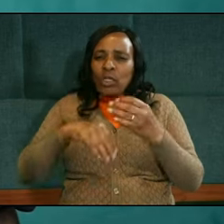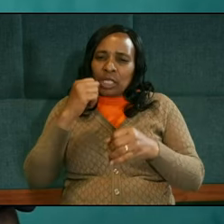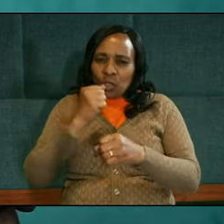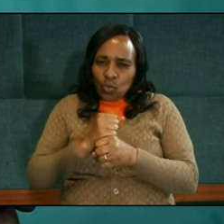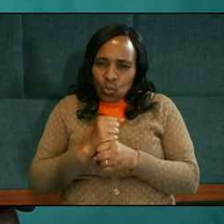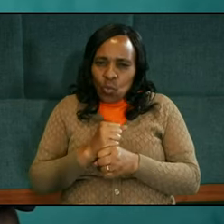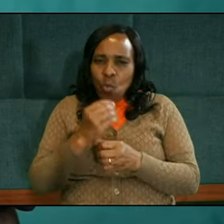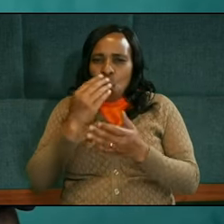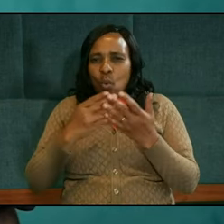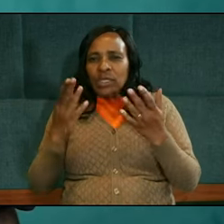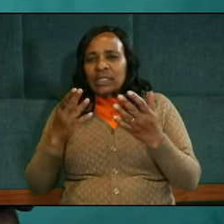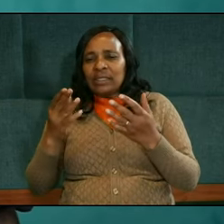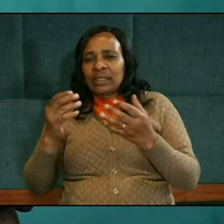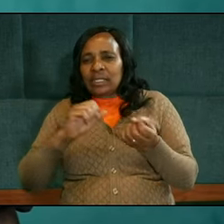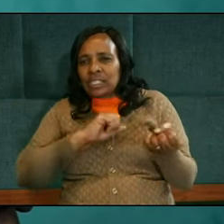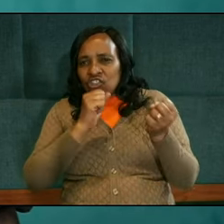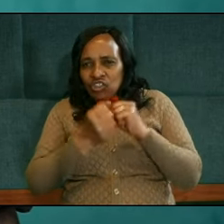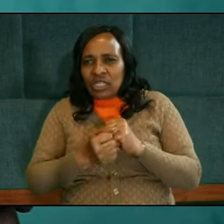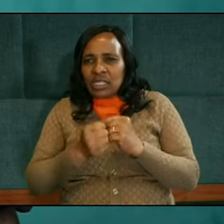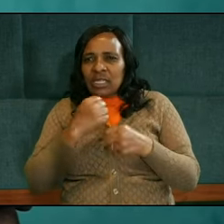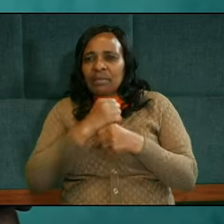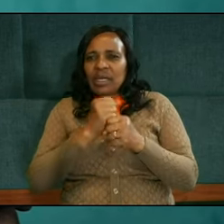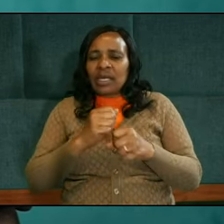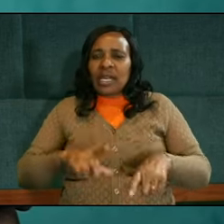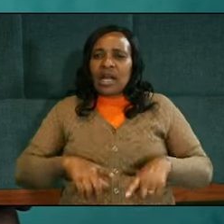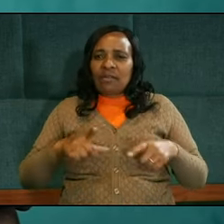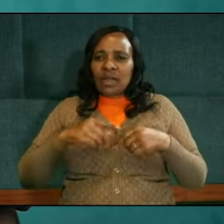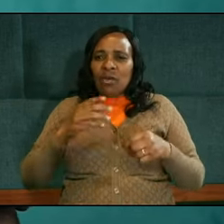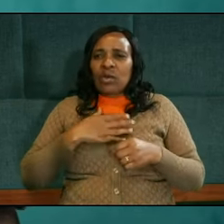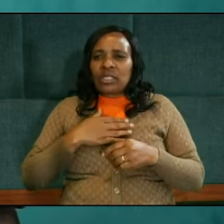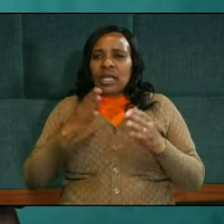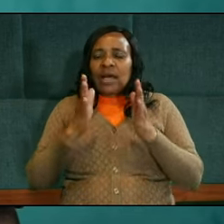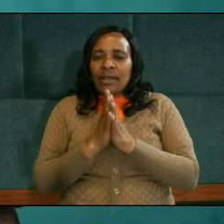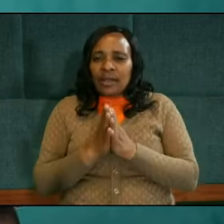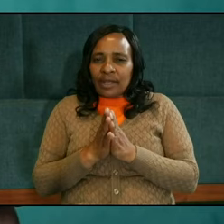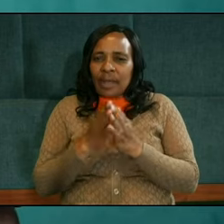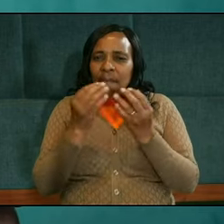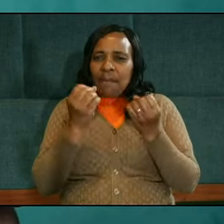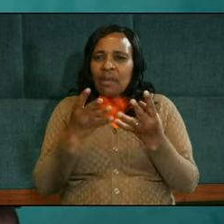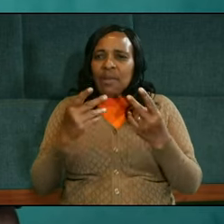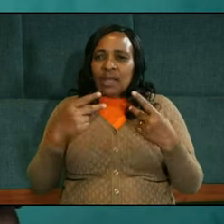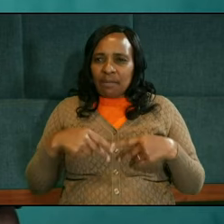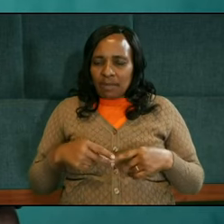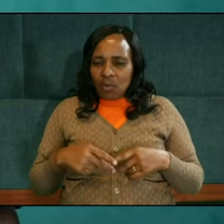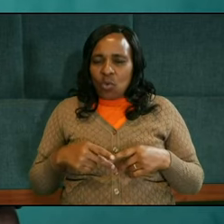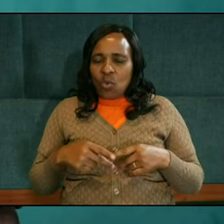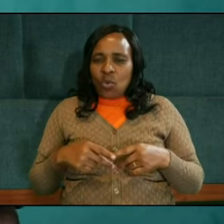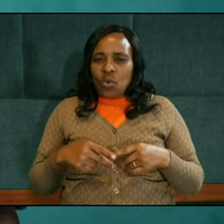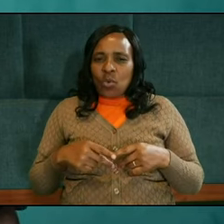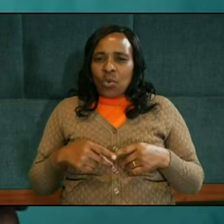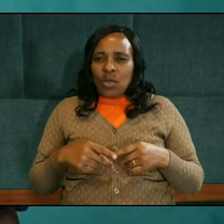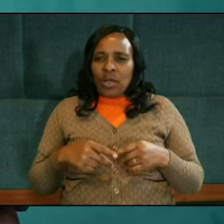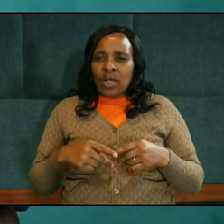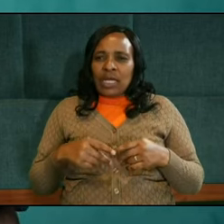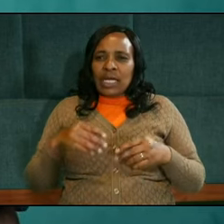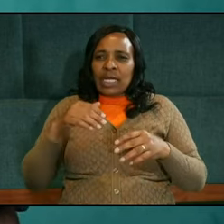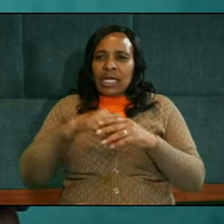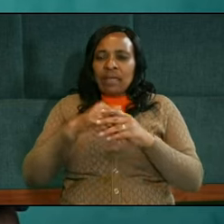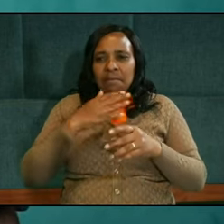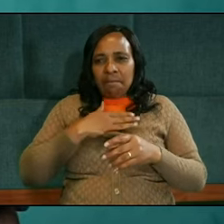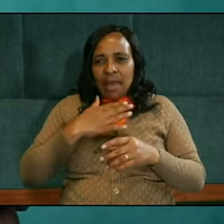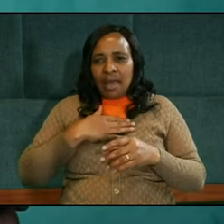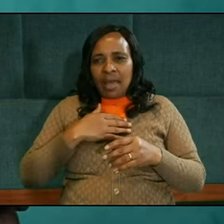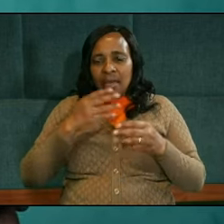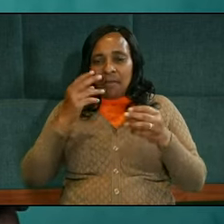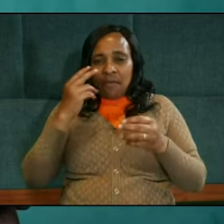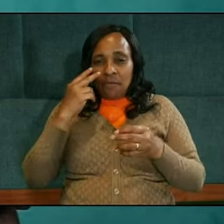the trajectory of our lives, you see. And many people, according to my point